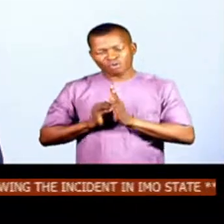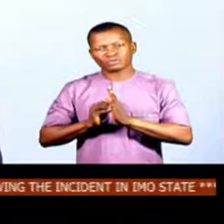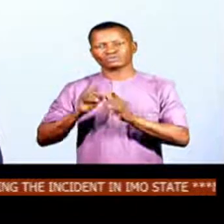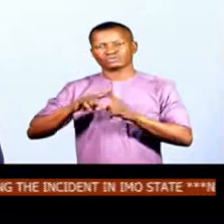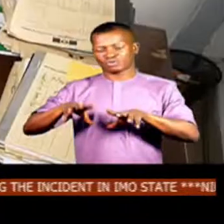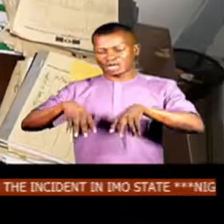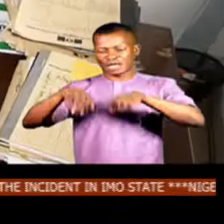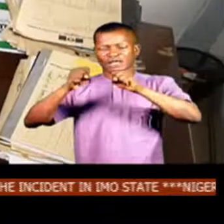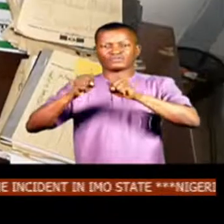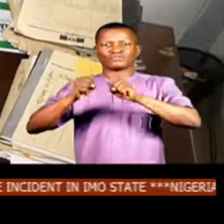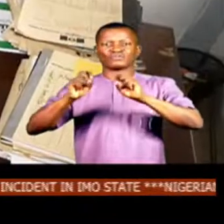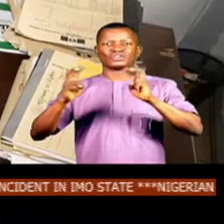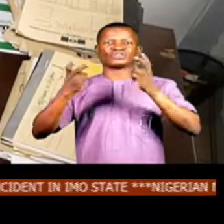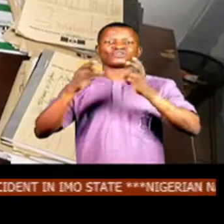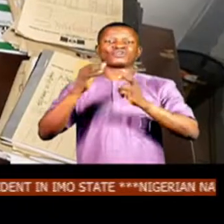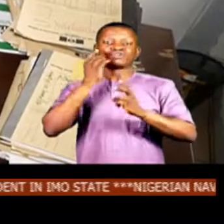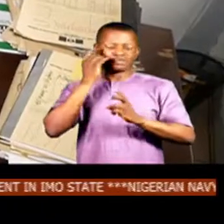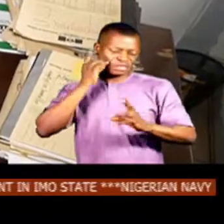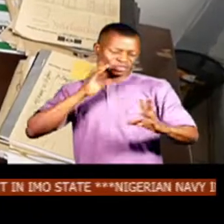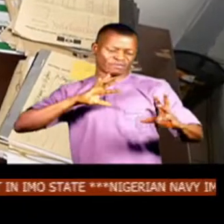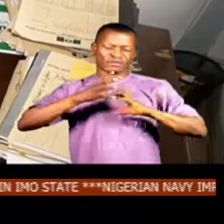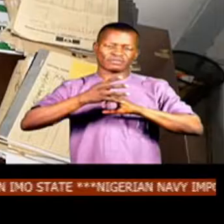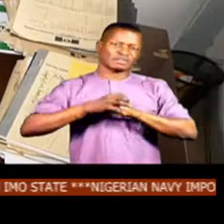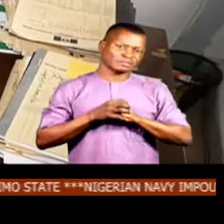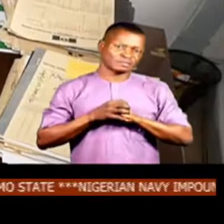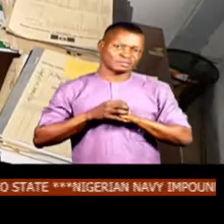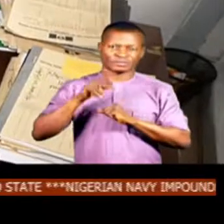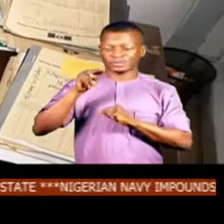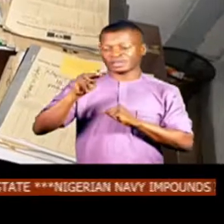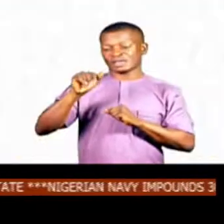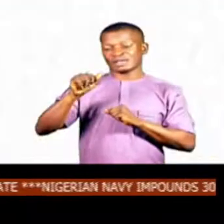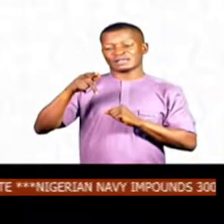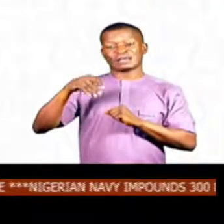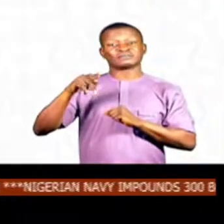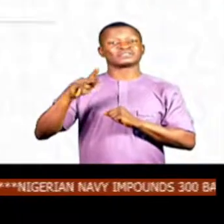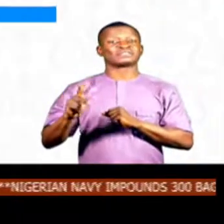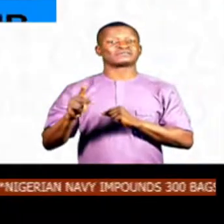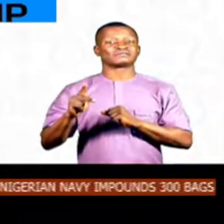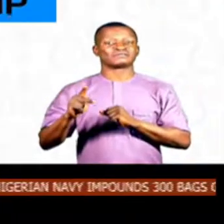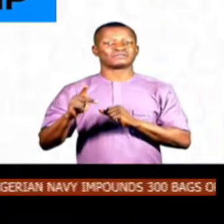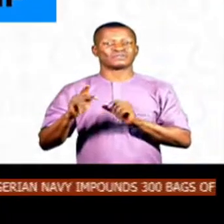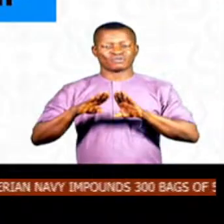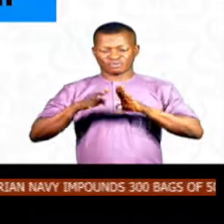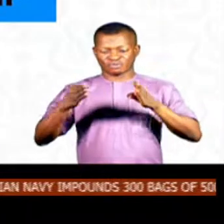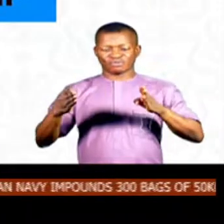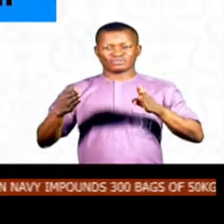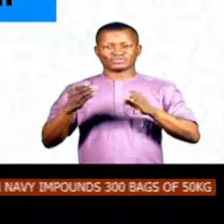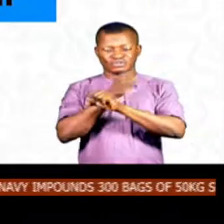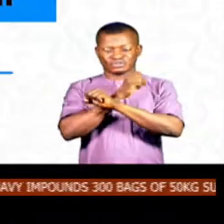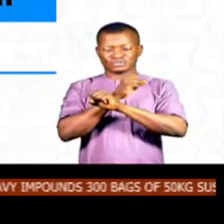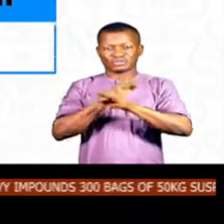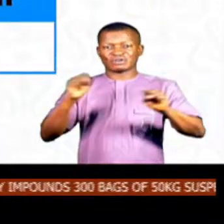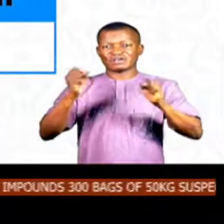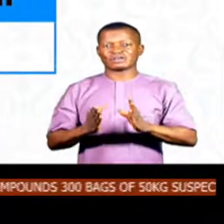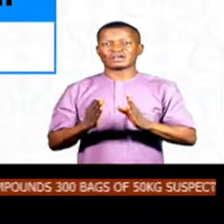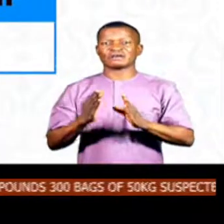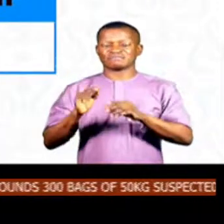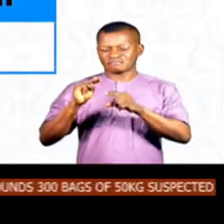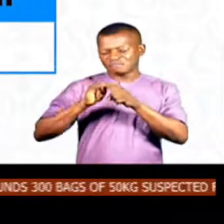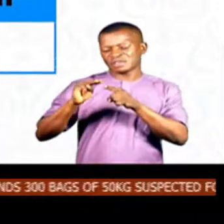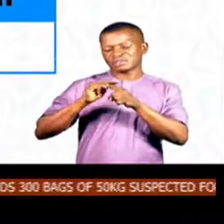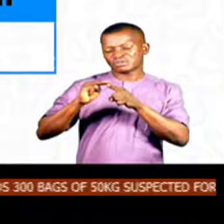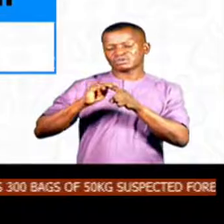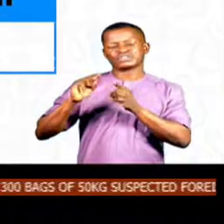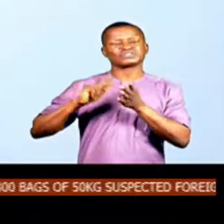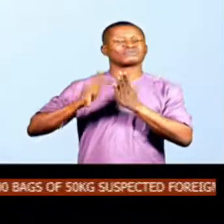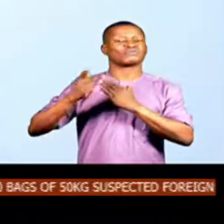to handle cases of domestic violence. NAPTIP recently launched a survivor mentorship program. The survivor